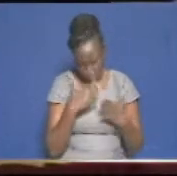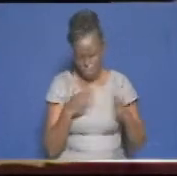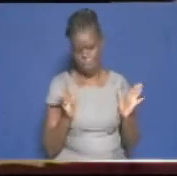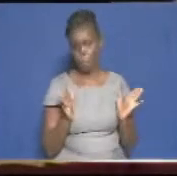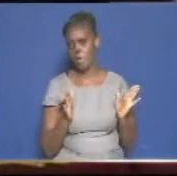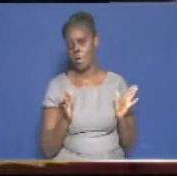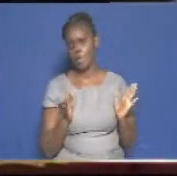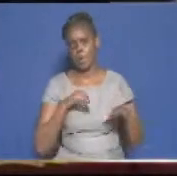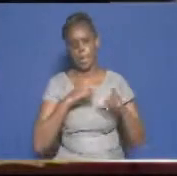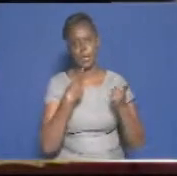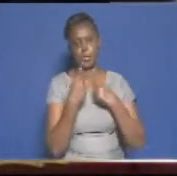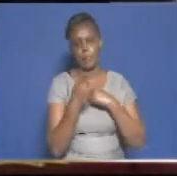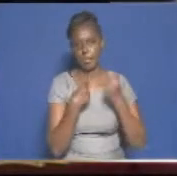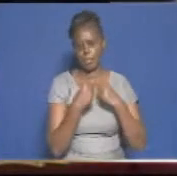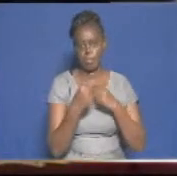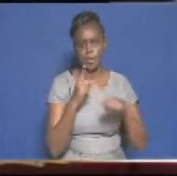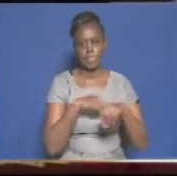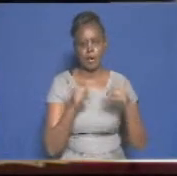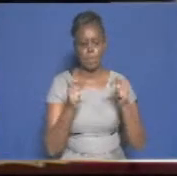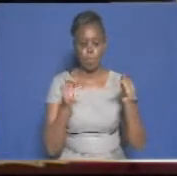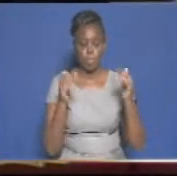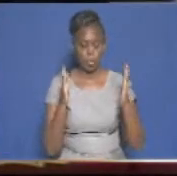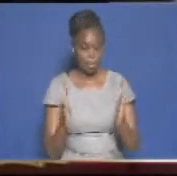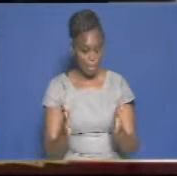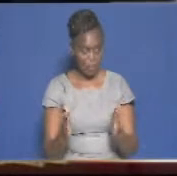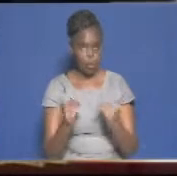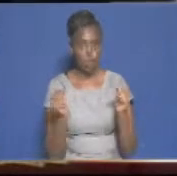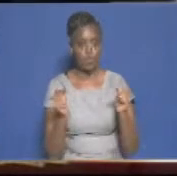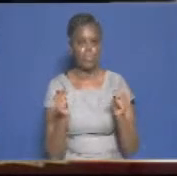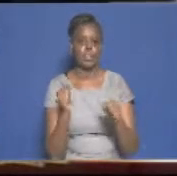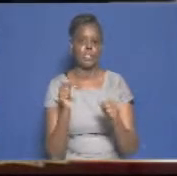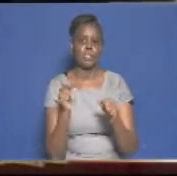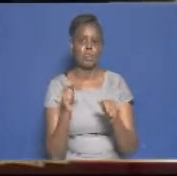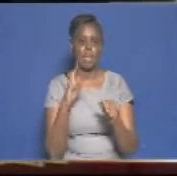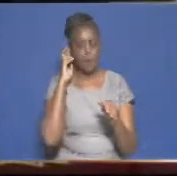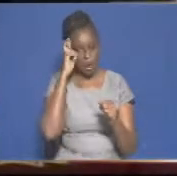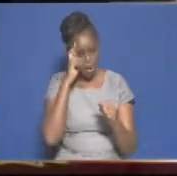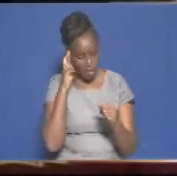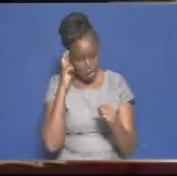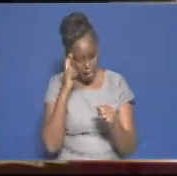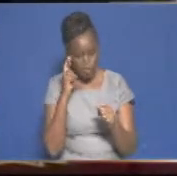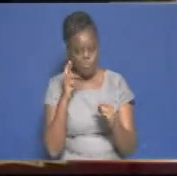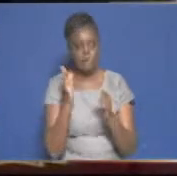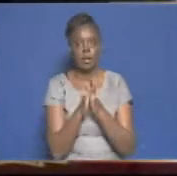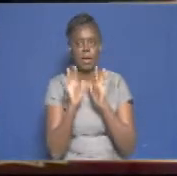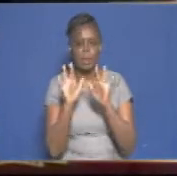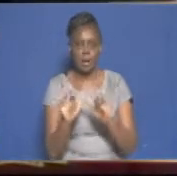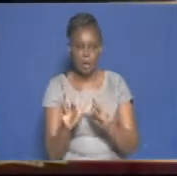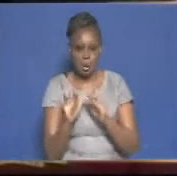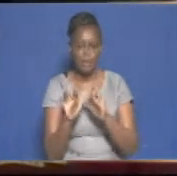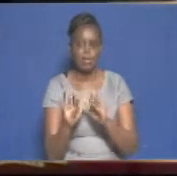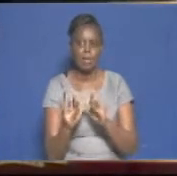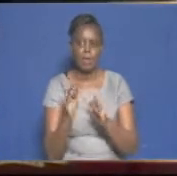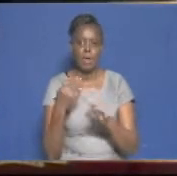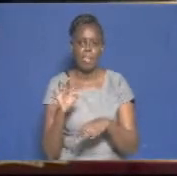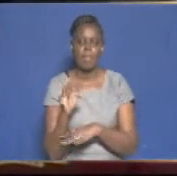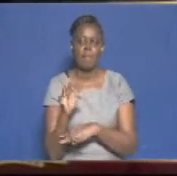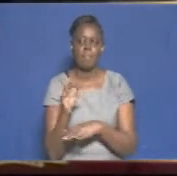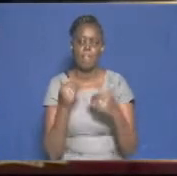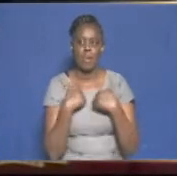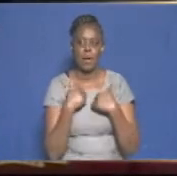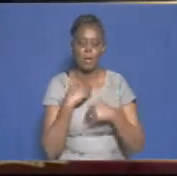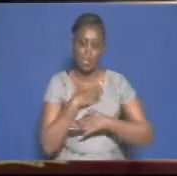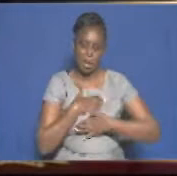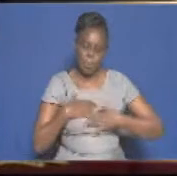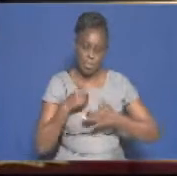And also, when he meant to oppose something, he opposed it with a lot of reason and with a lot of caution. And if he had to